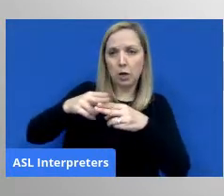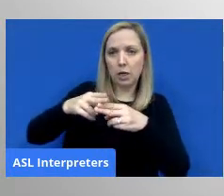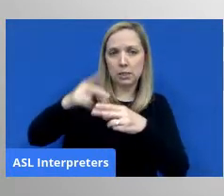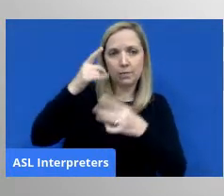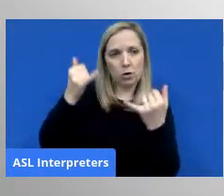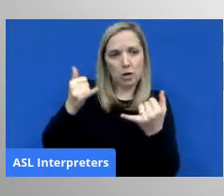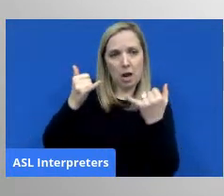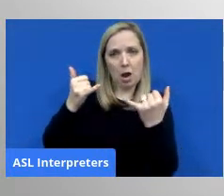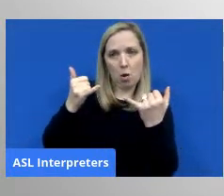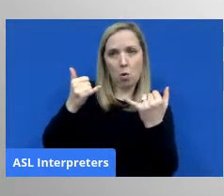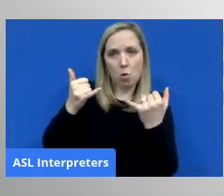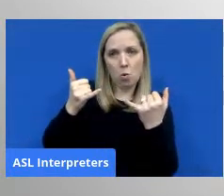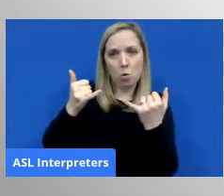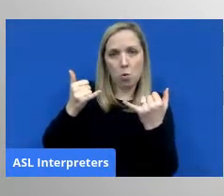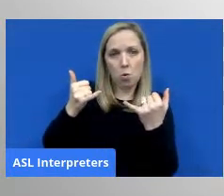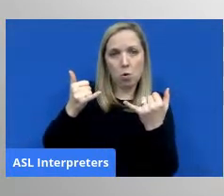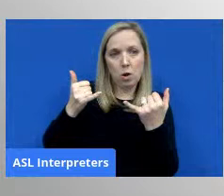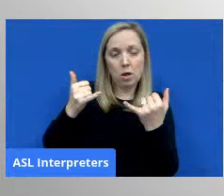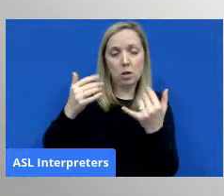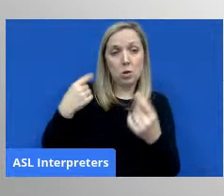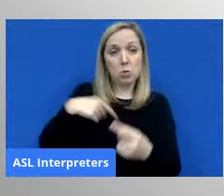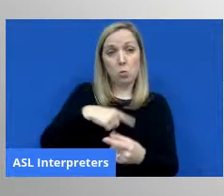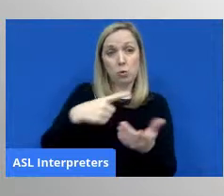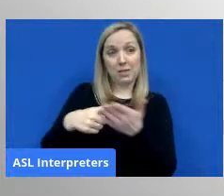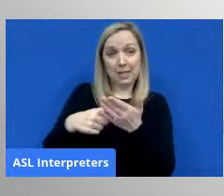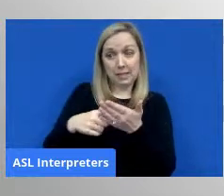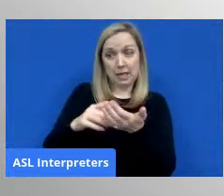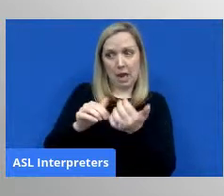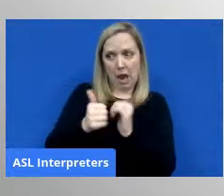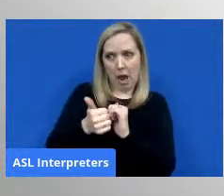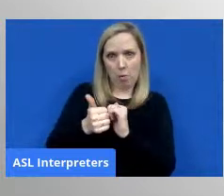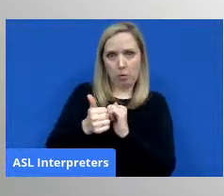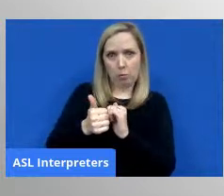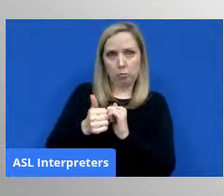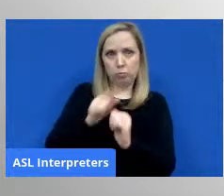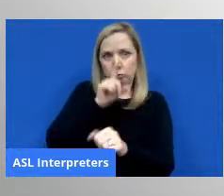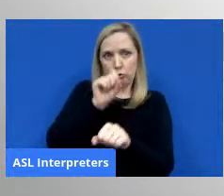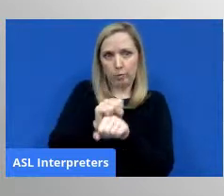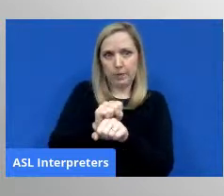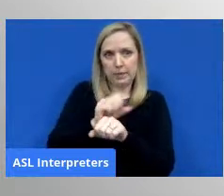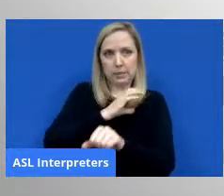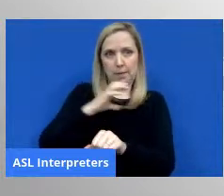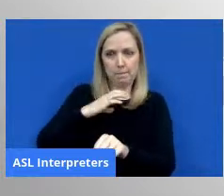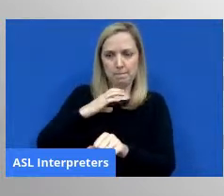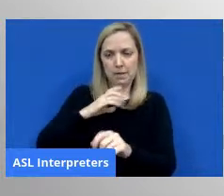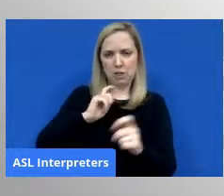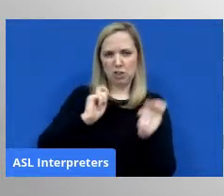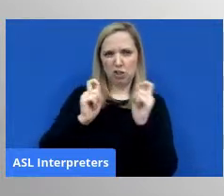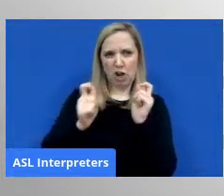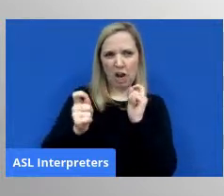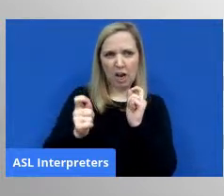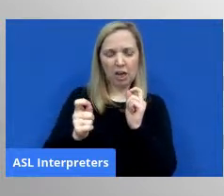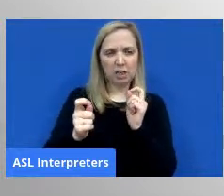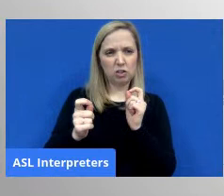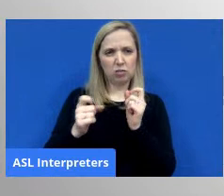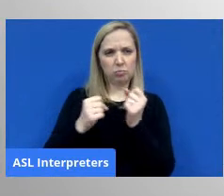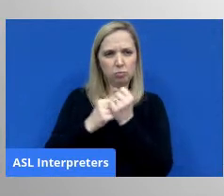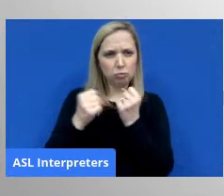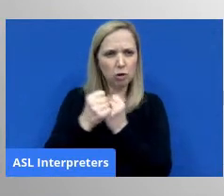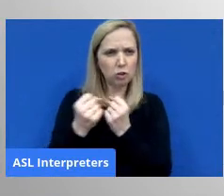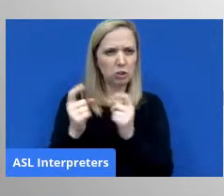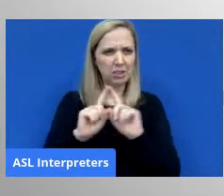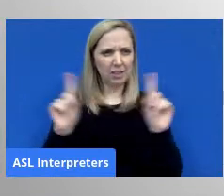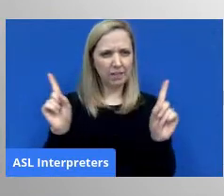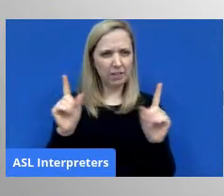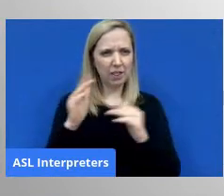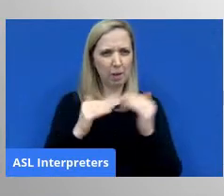even talking about how we are planning to even restructure our committees. So this is temporary, but I agree